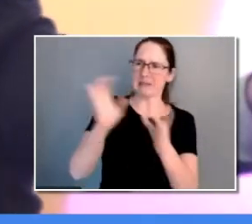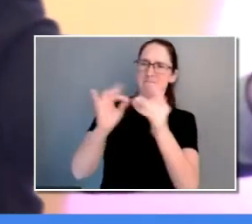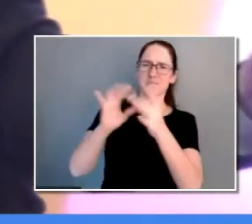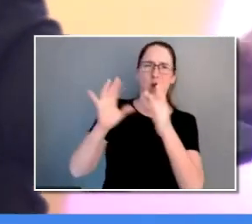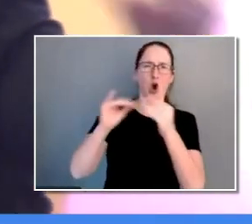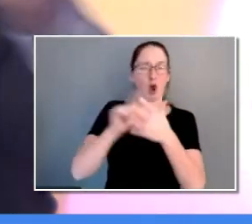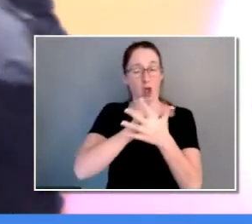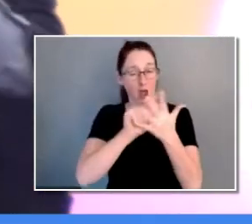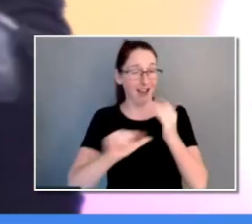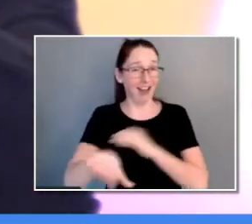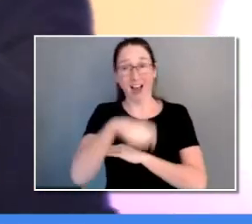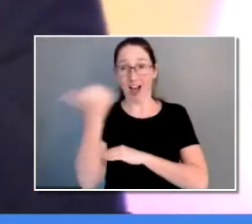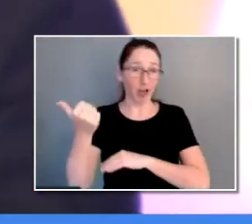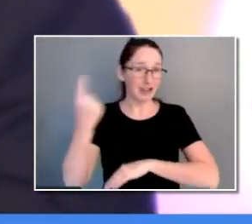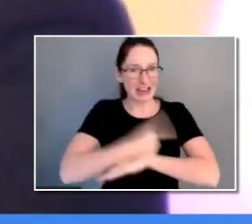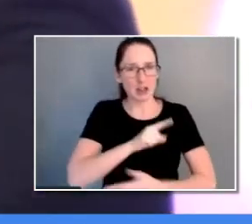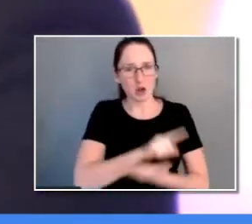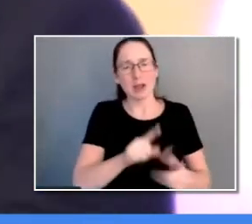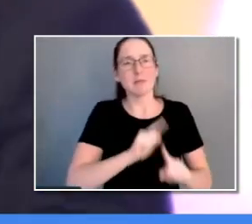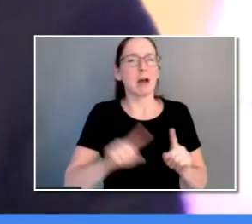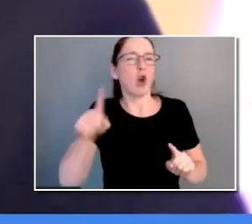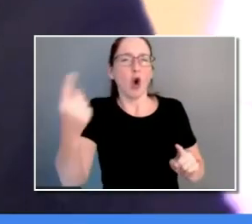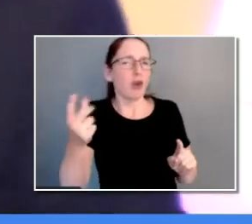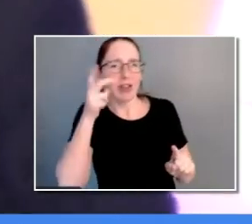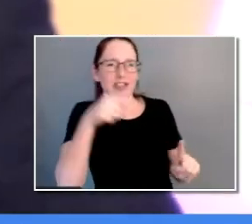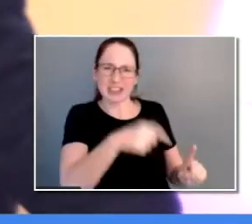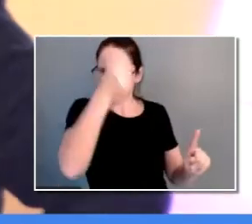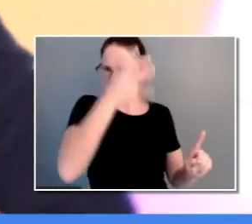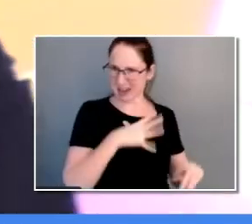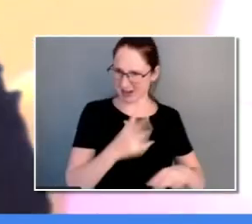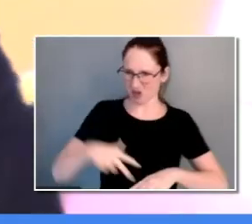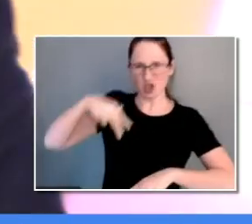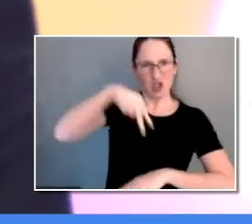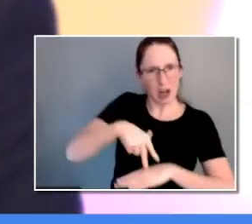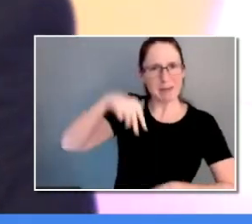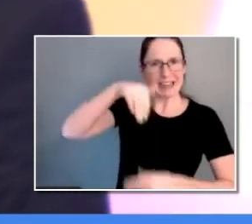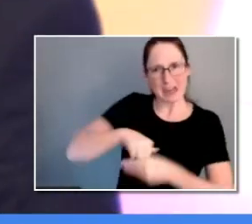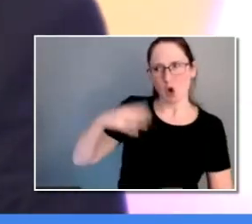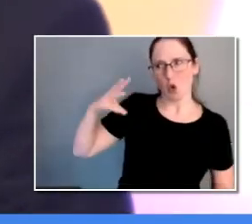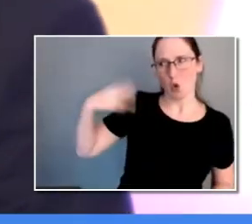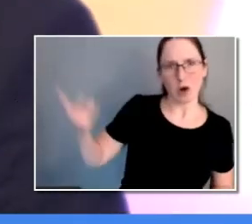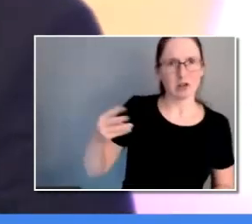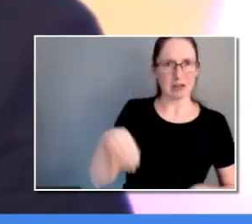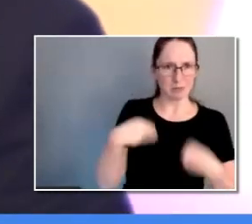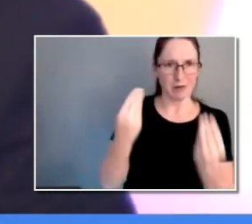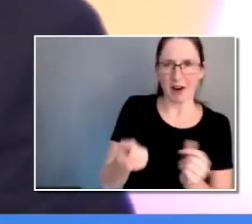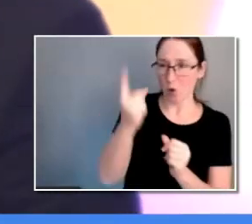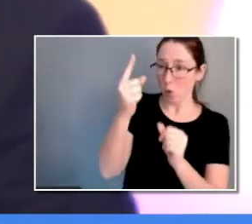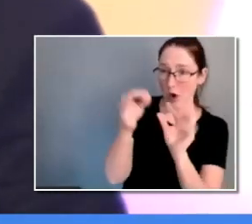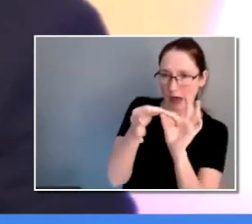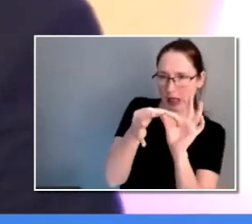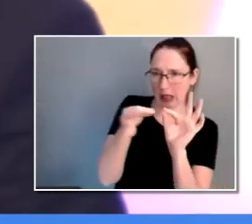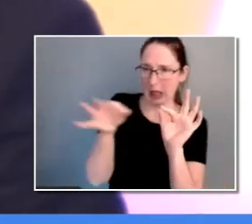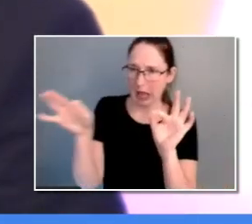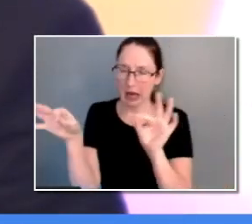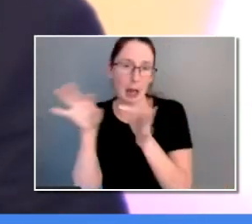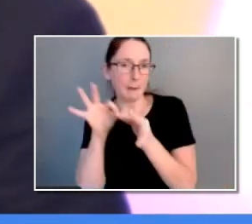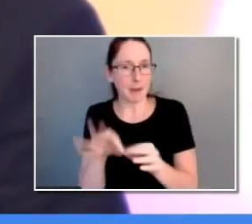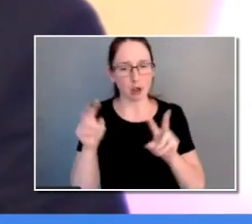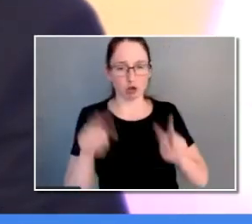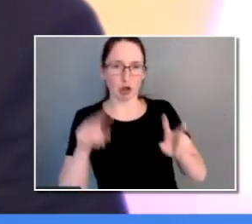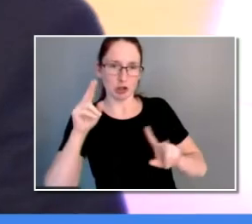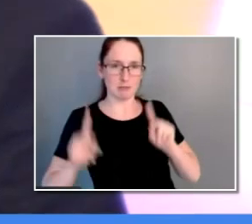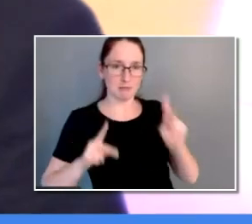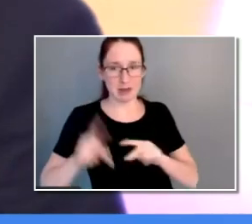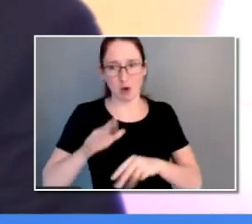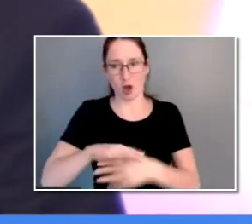other days of the week, but they only got, it's like this man stood up in Washington, gave one line about judging people on the